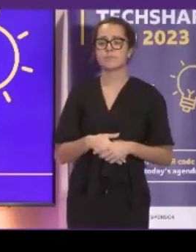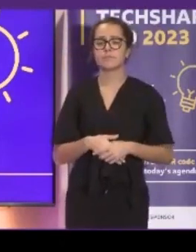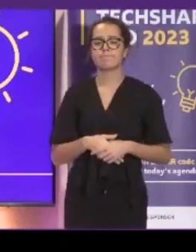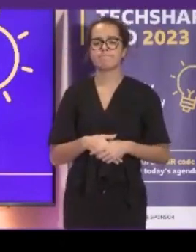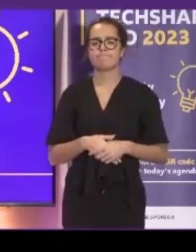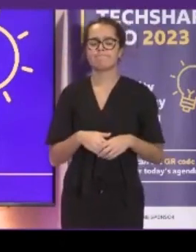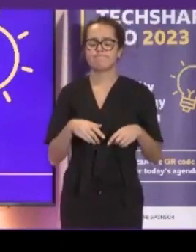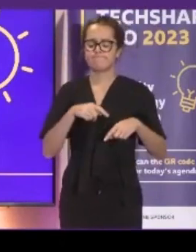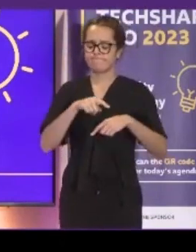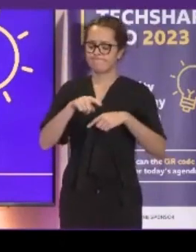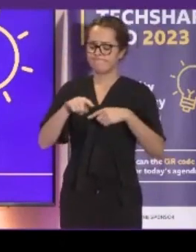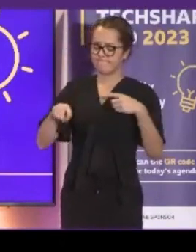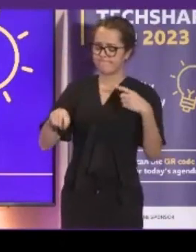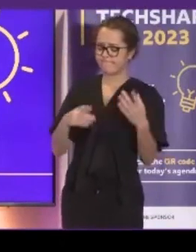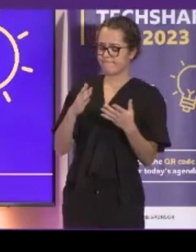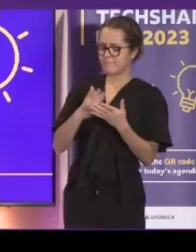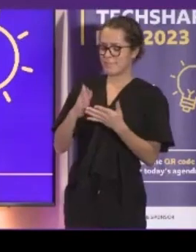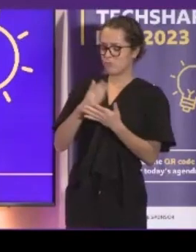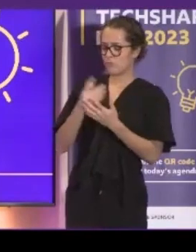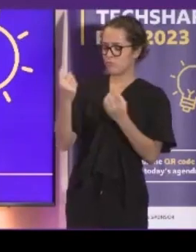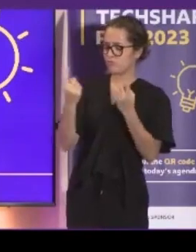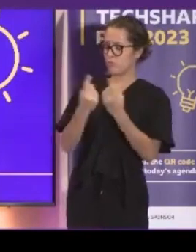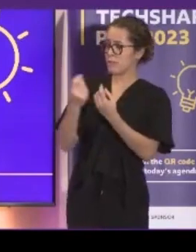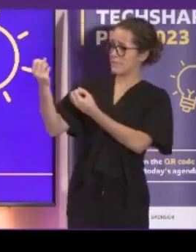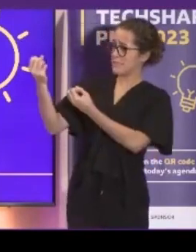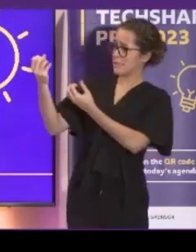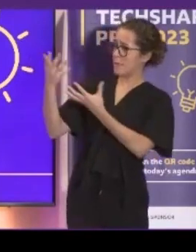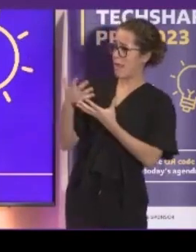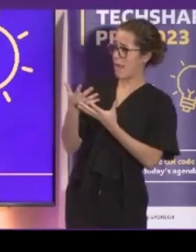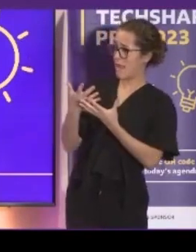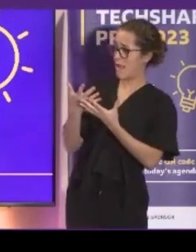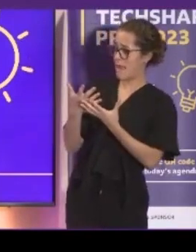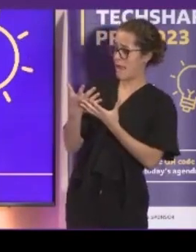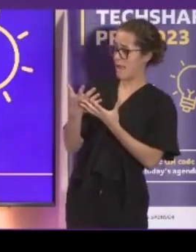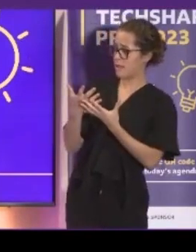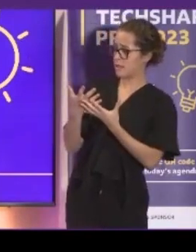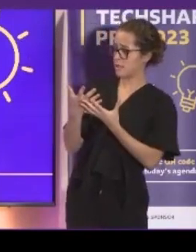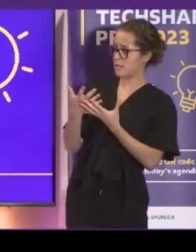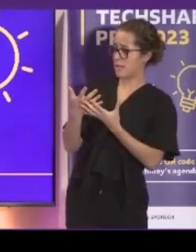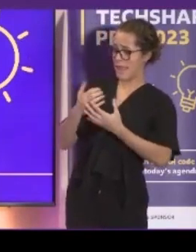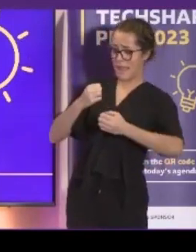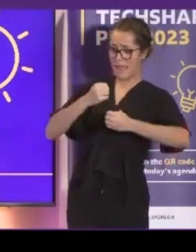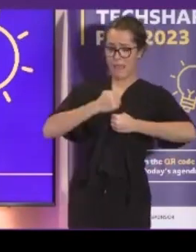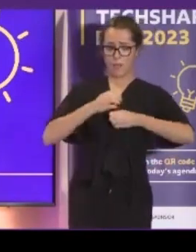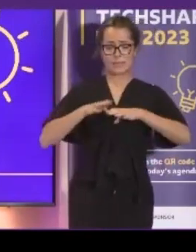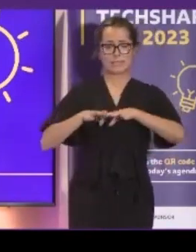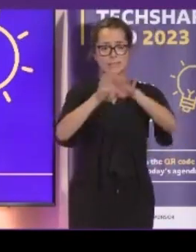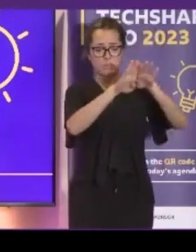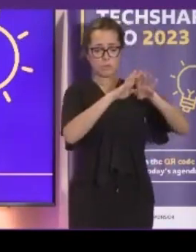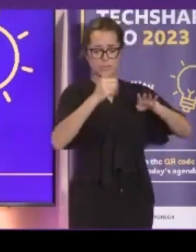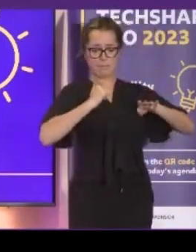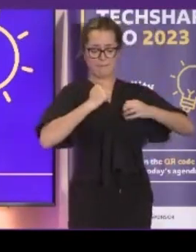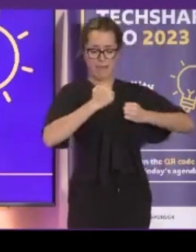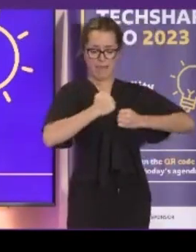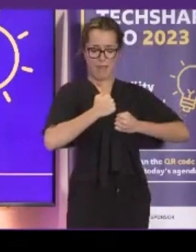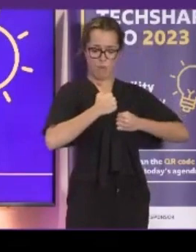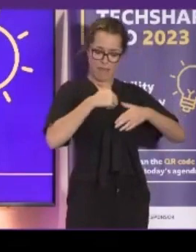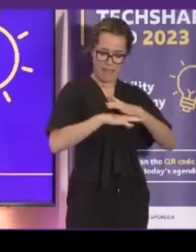that the products that the suppliers provide meet the same standards that we would expect of our own in-house